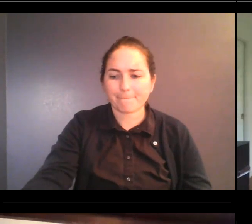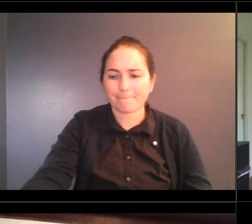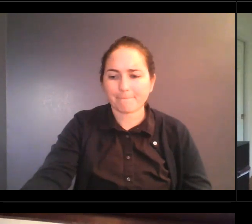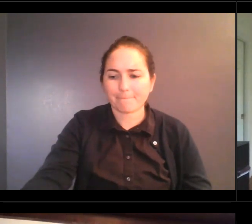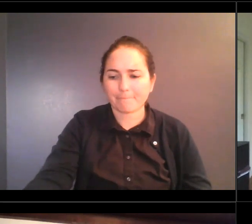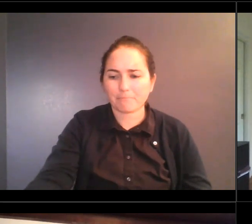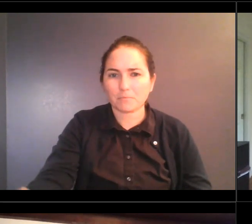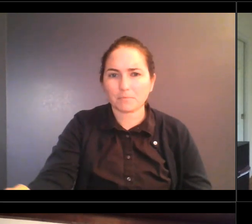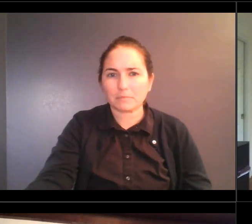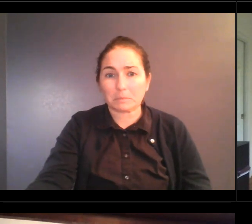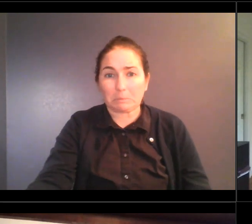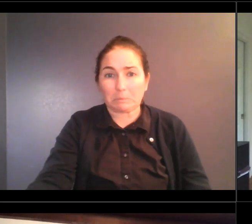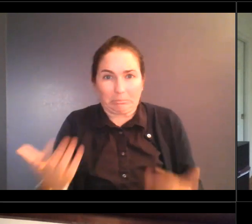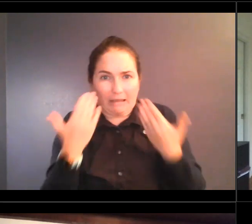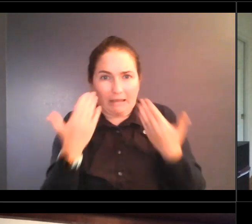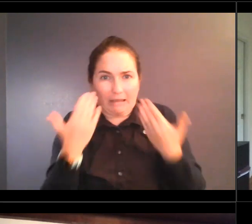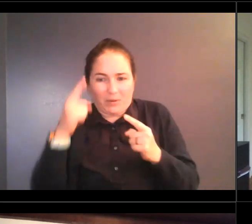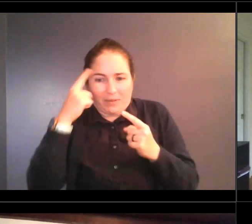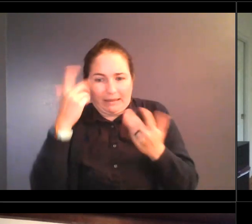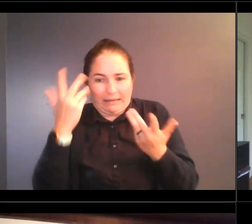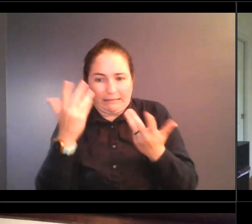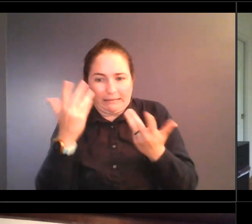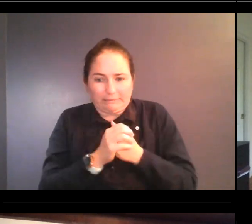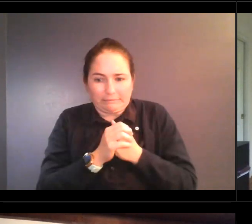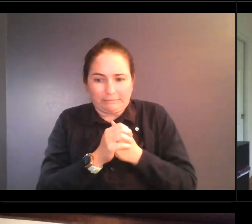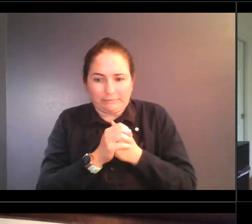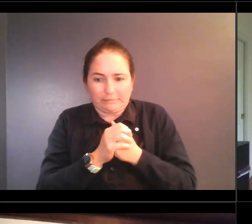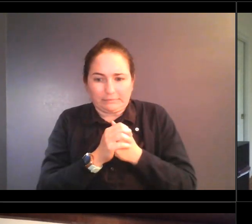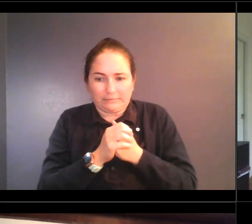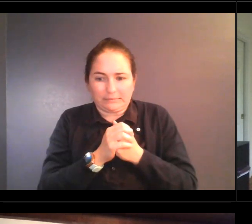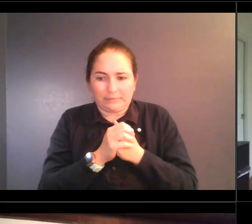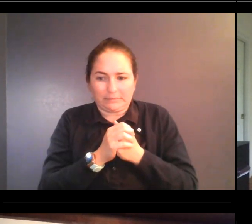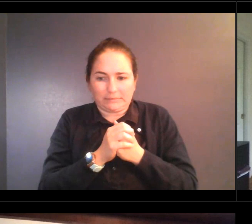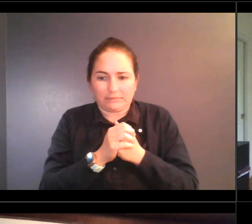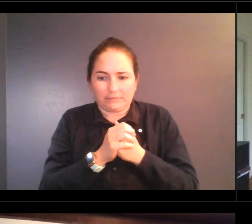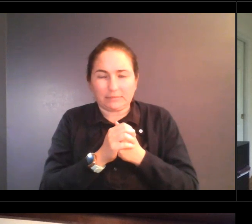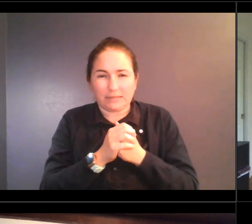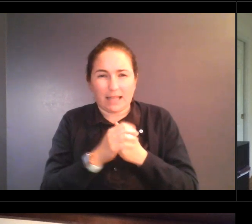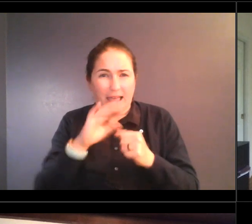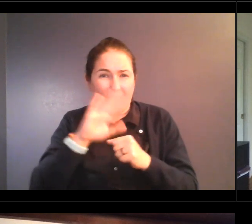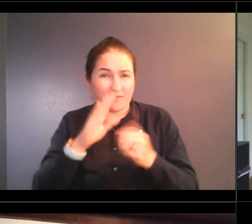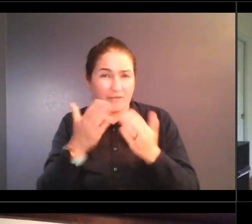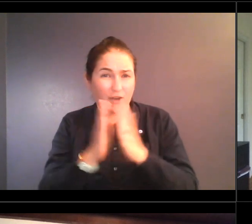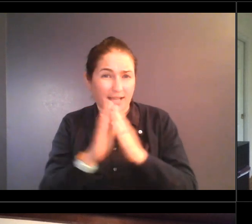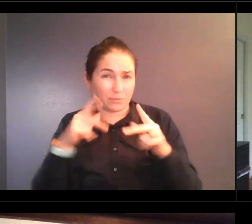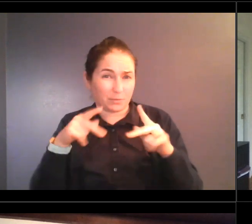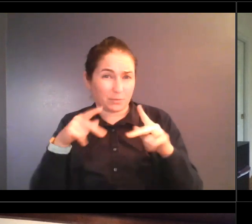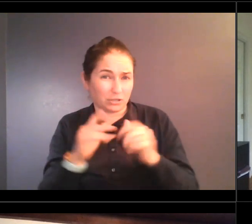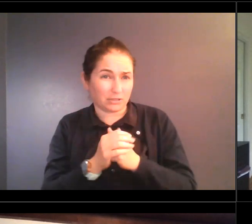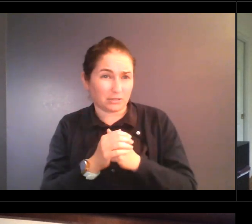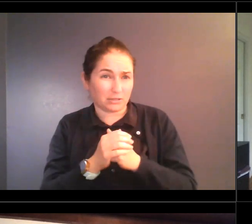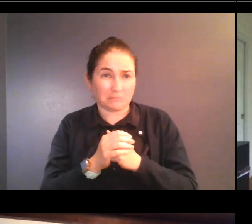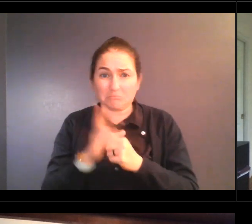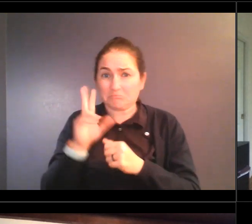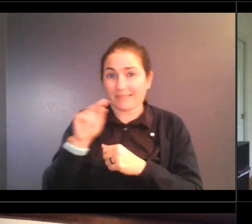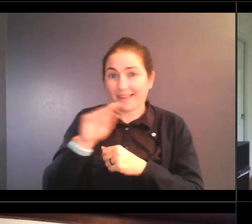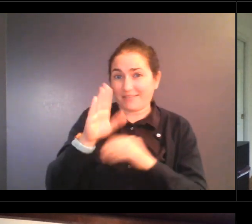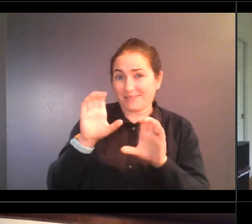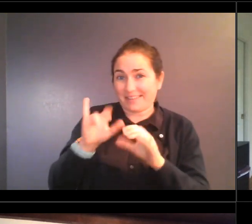I don't know. What do y'all think? I've never asked permission personally. I've never done it,